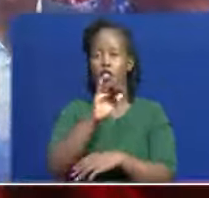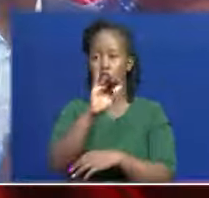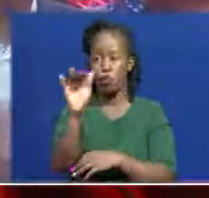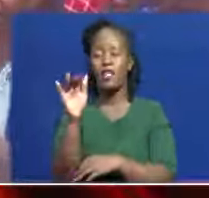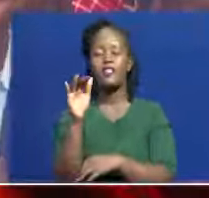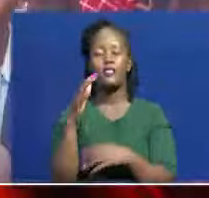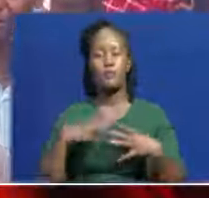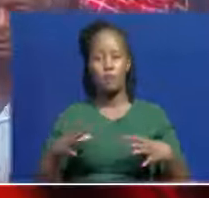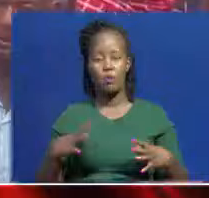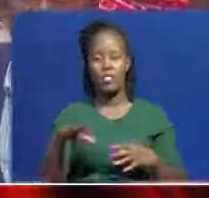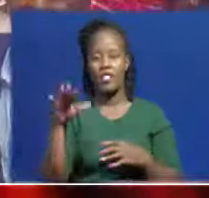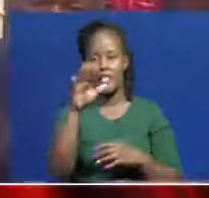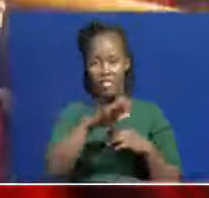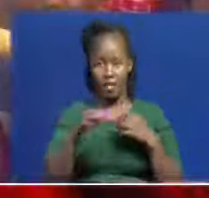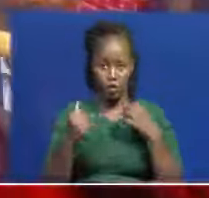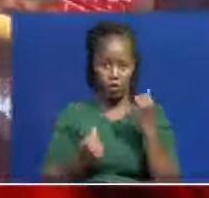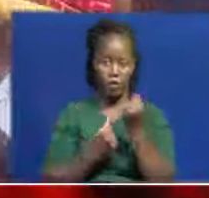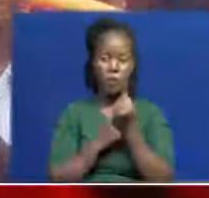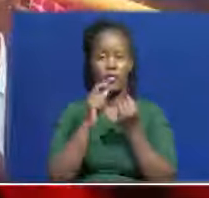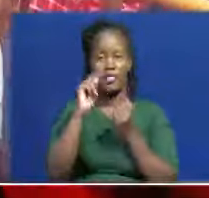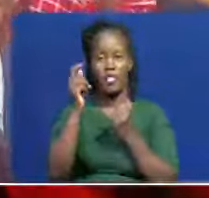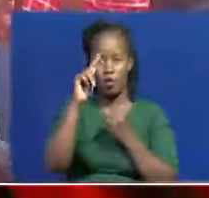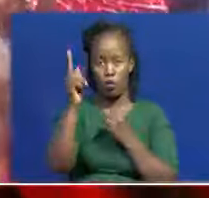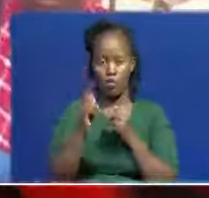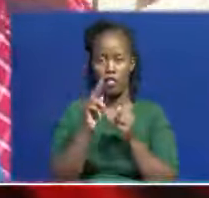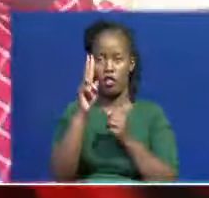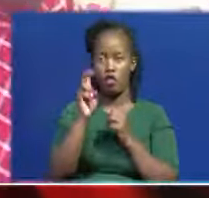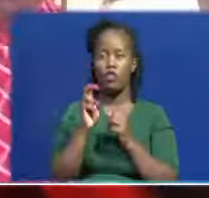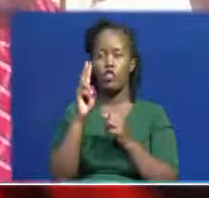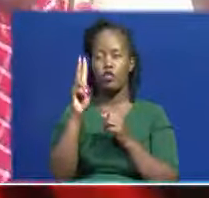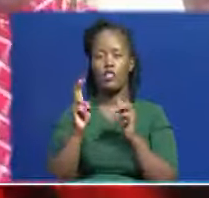the ruling party in 2027